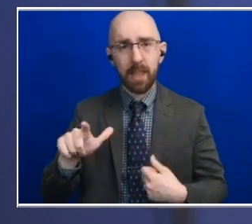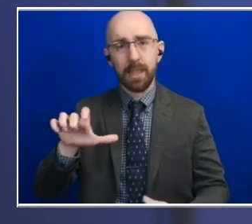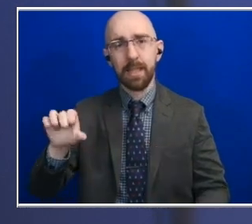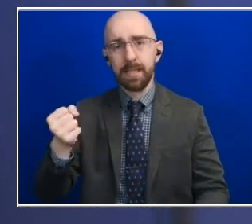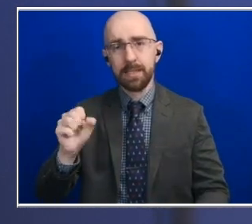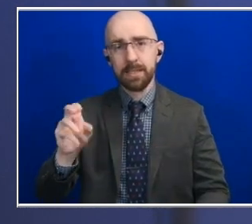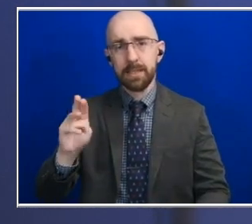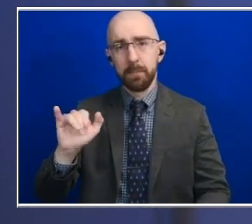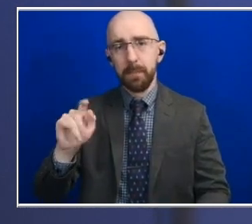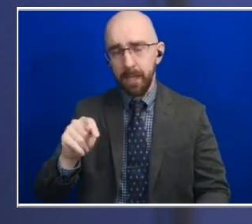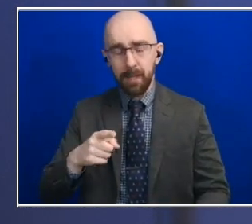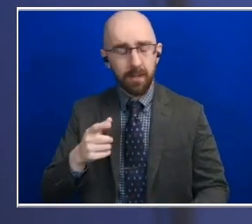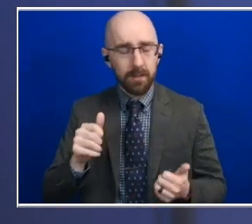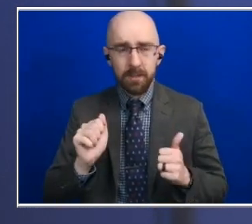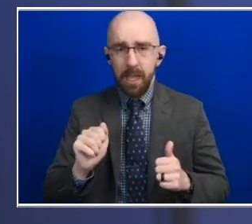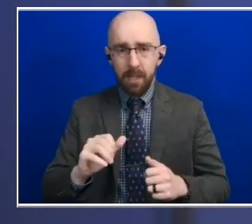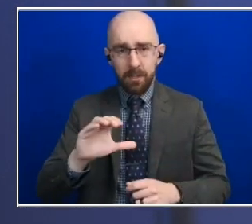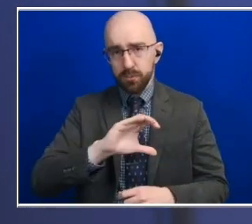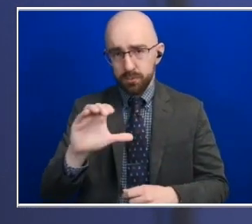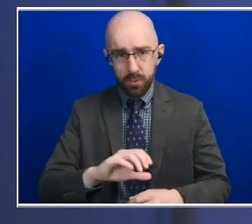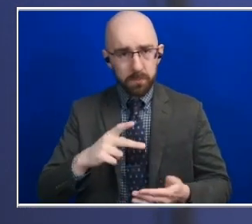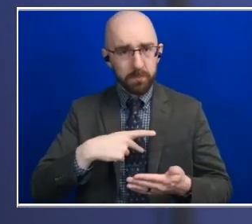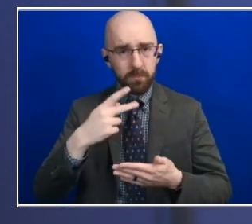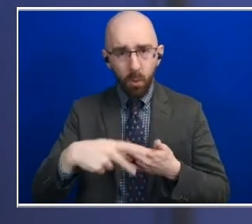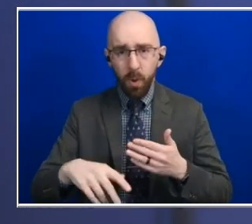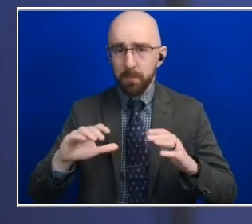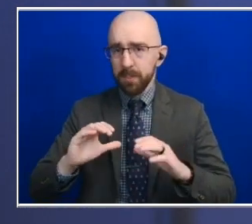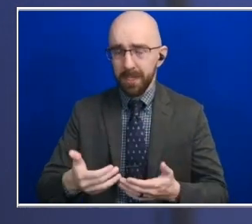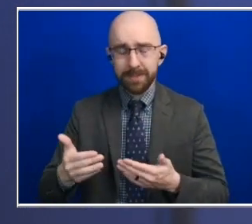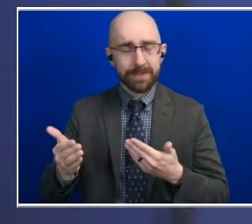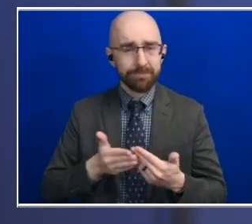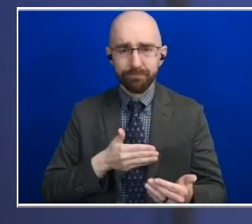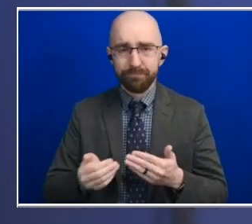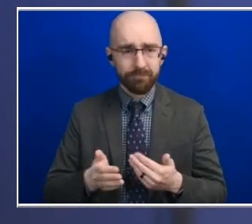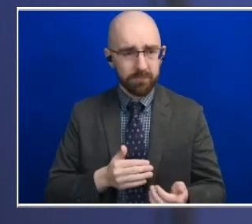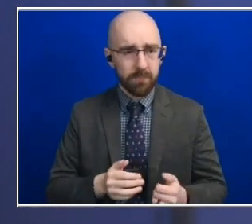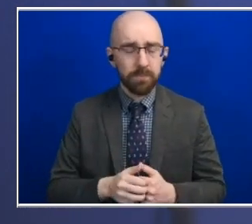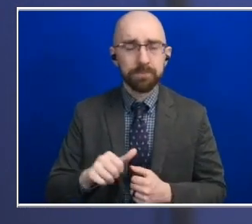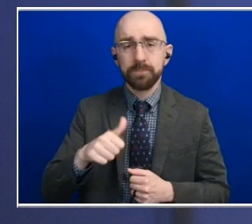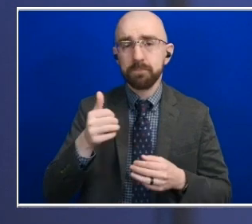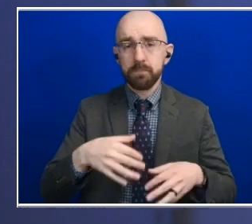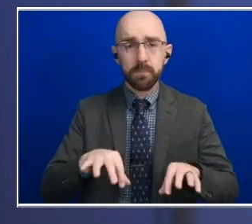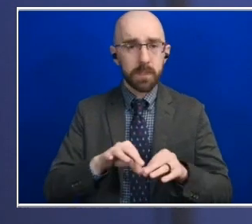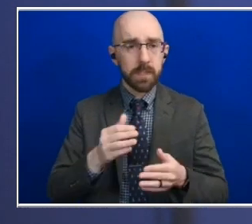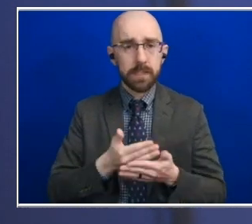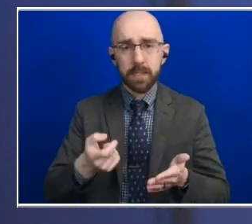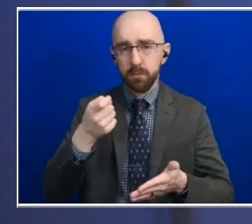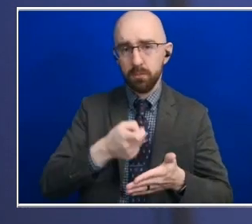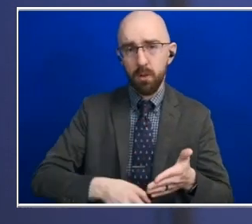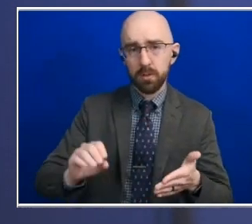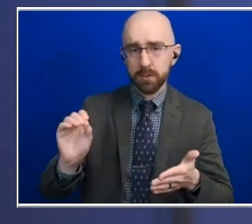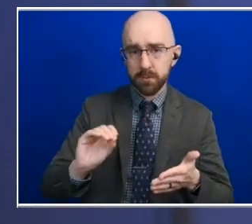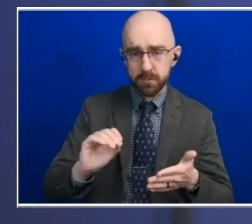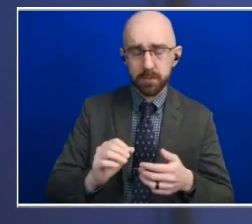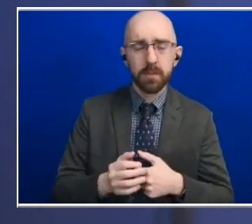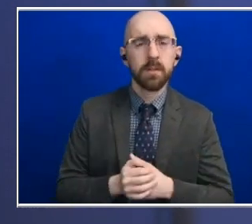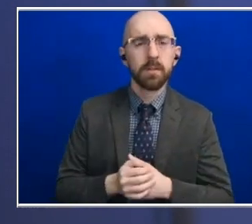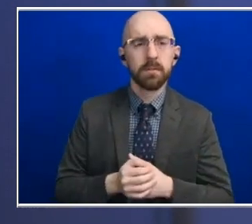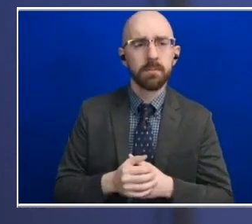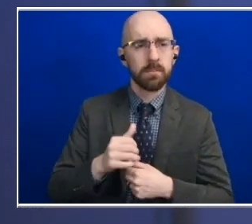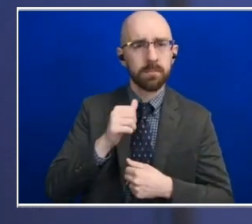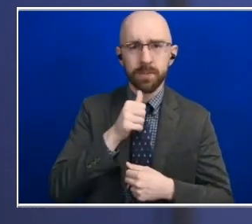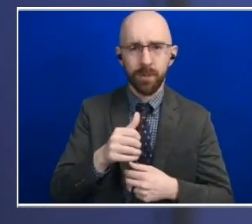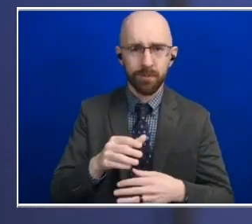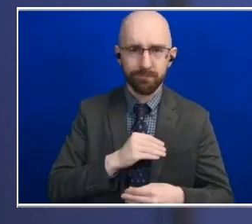so many of our programs and classes. And the other important thing is that it's at no cost. We don't take insurance. I don't want to know any